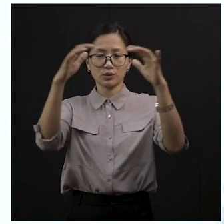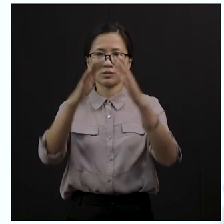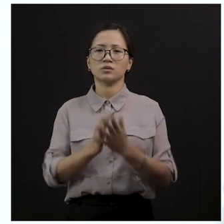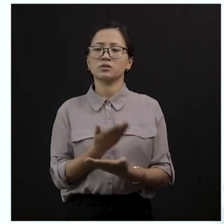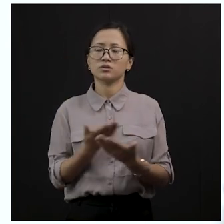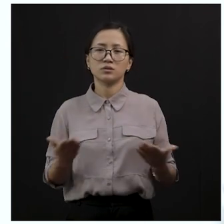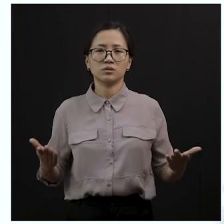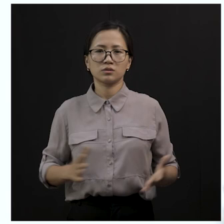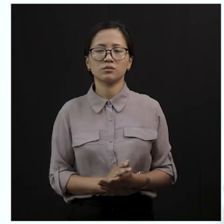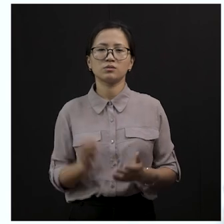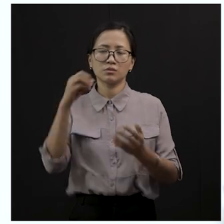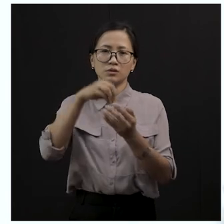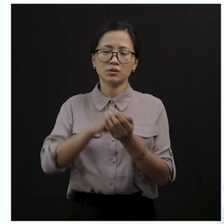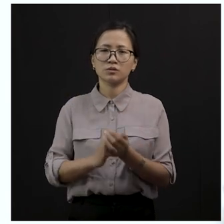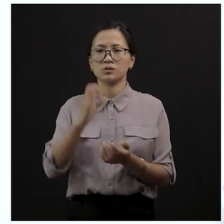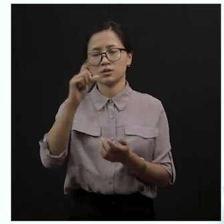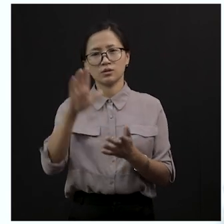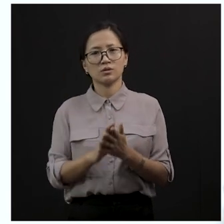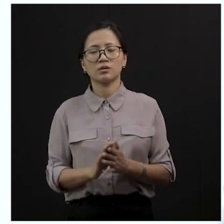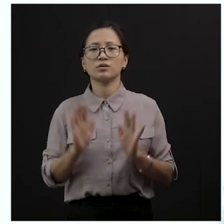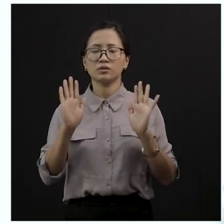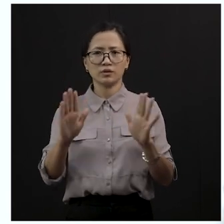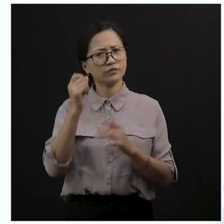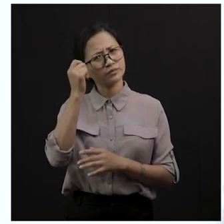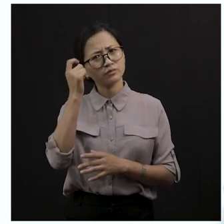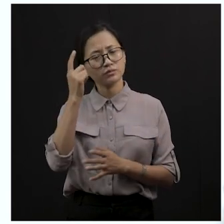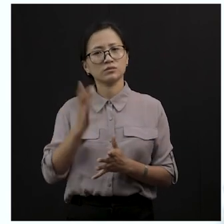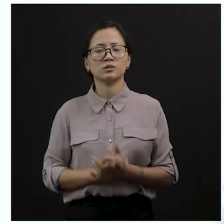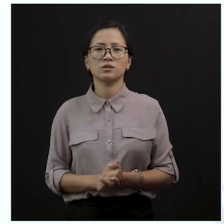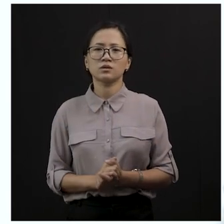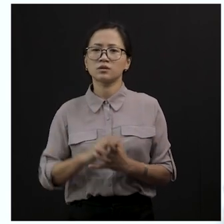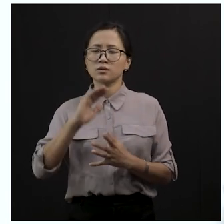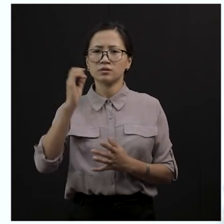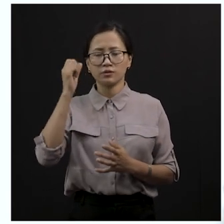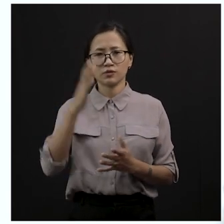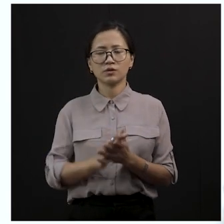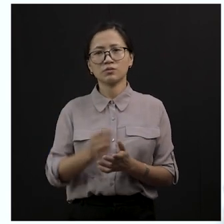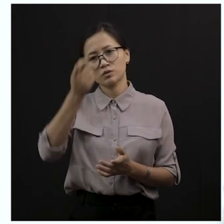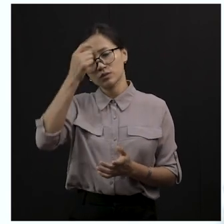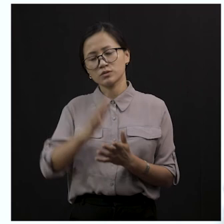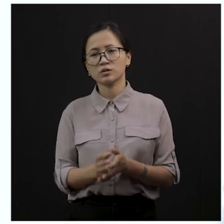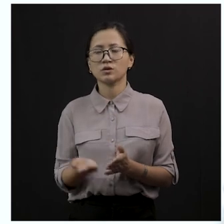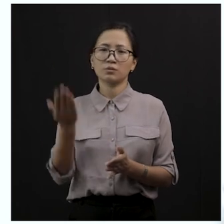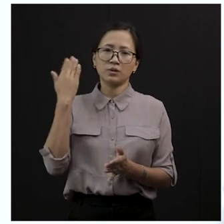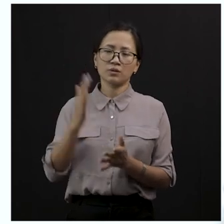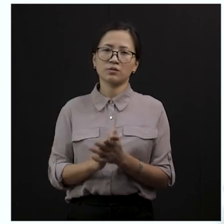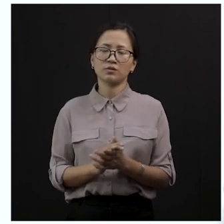are the things that I have mentioned in the class. I hope you all have understood something. If you have any doubt, you can go back